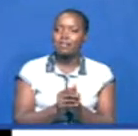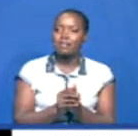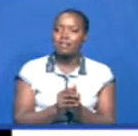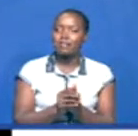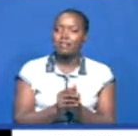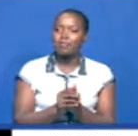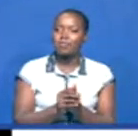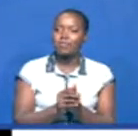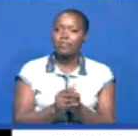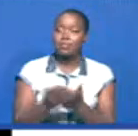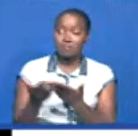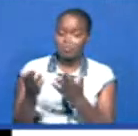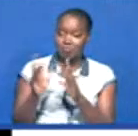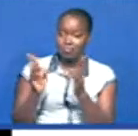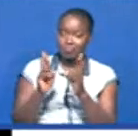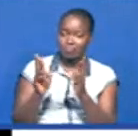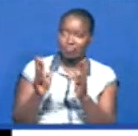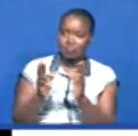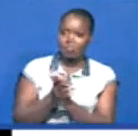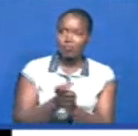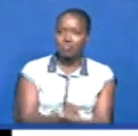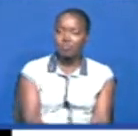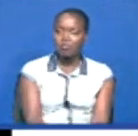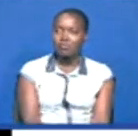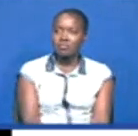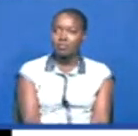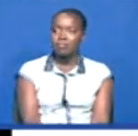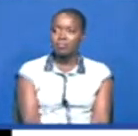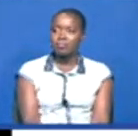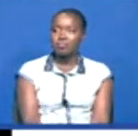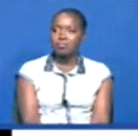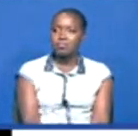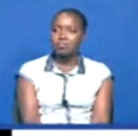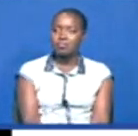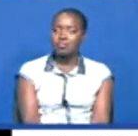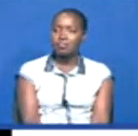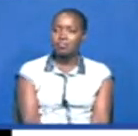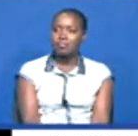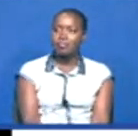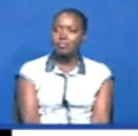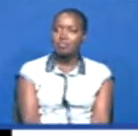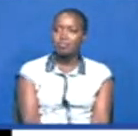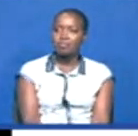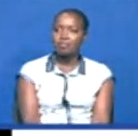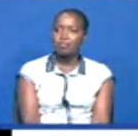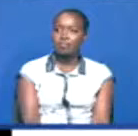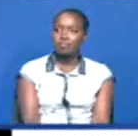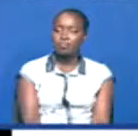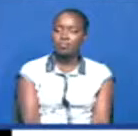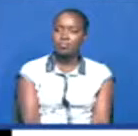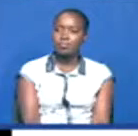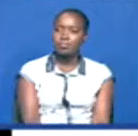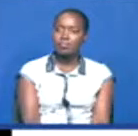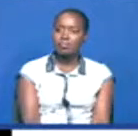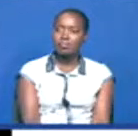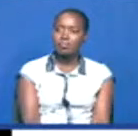Musiembu is ready to press the button. And the button has been pressed.